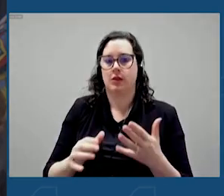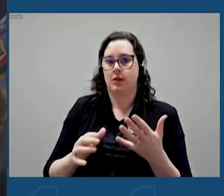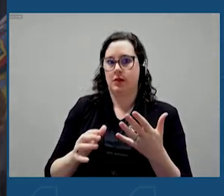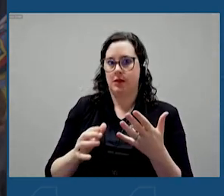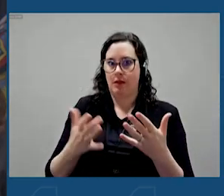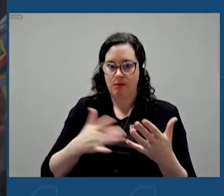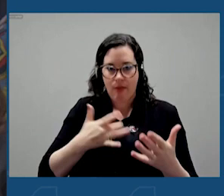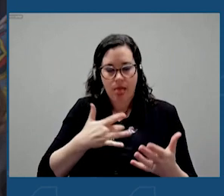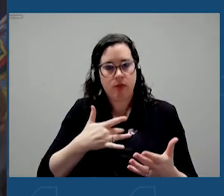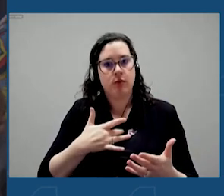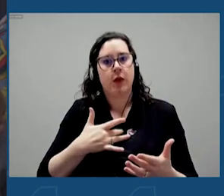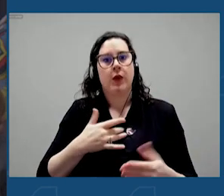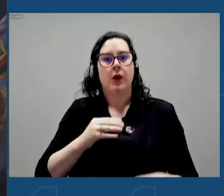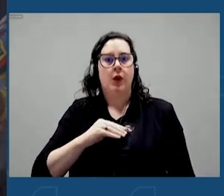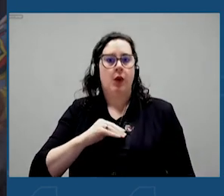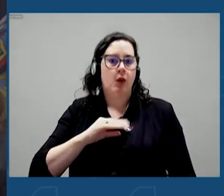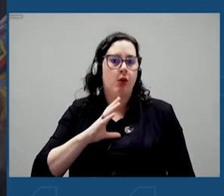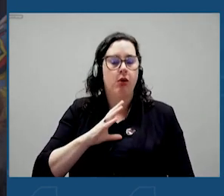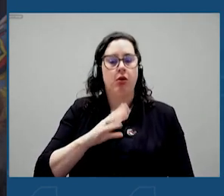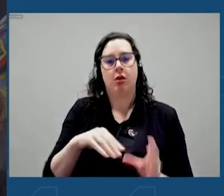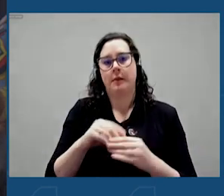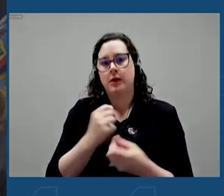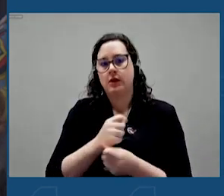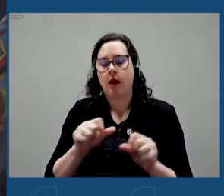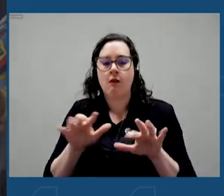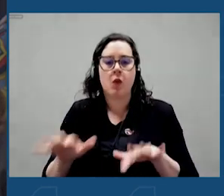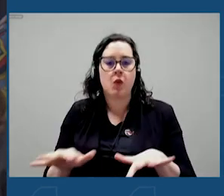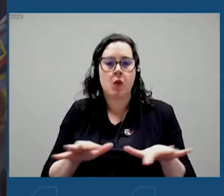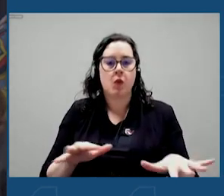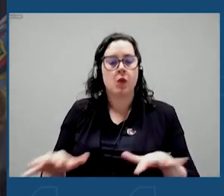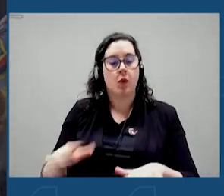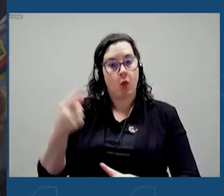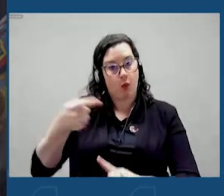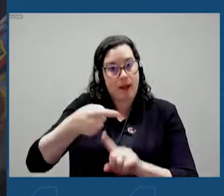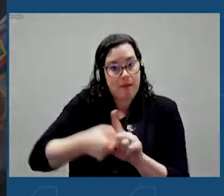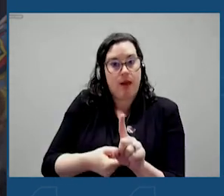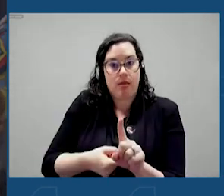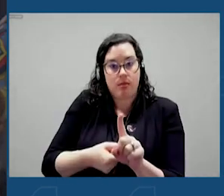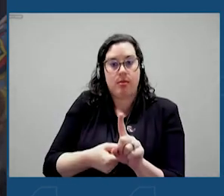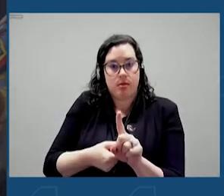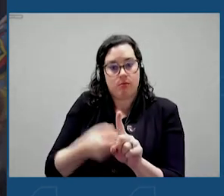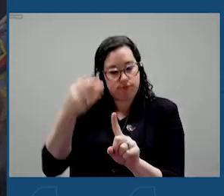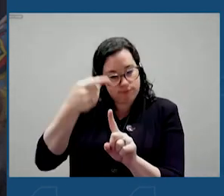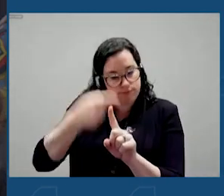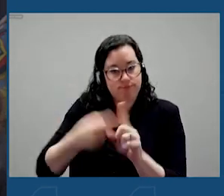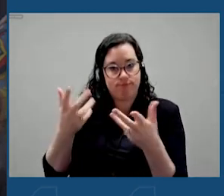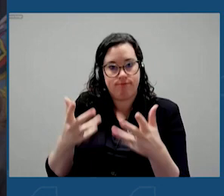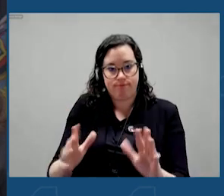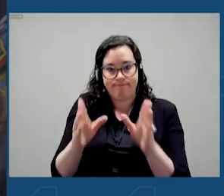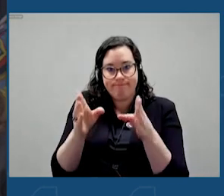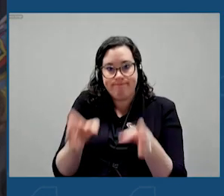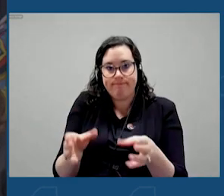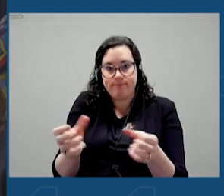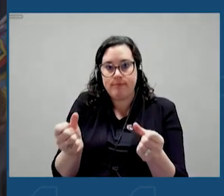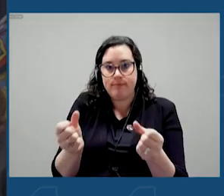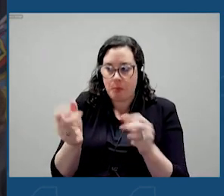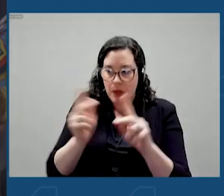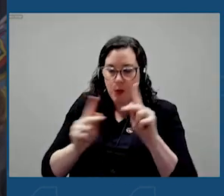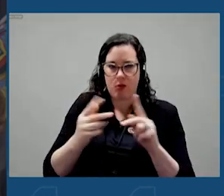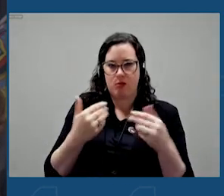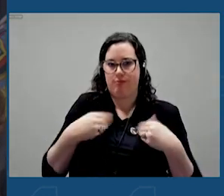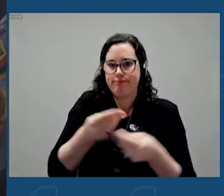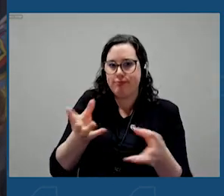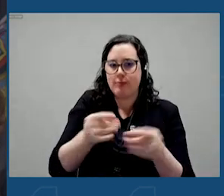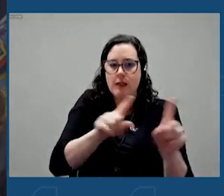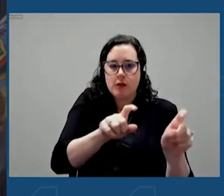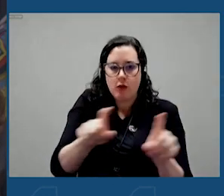feeling much more secure. In 1 month, the number of riders in a survey telling us that they feel